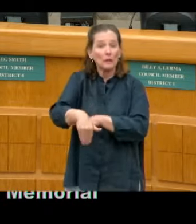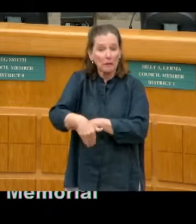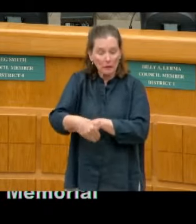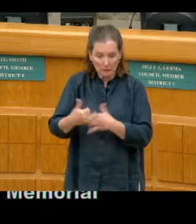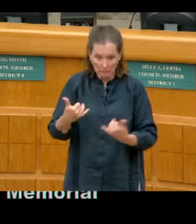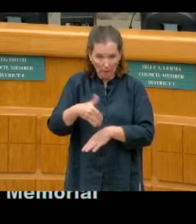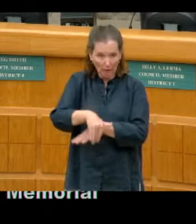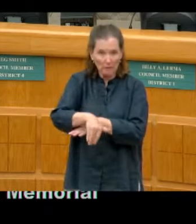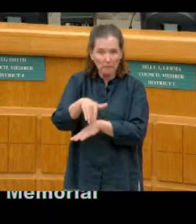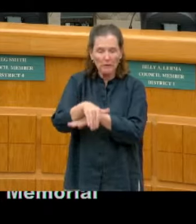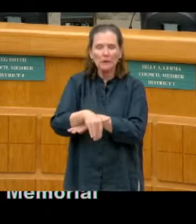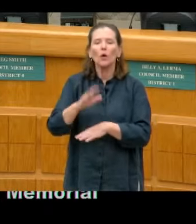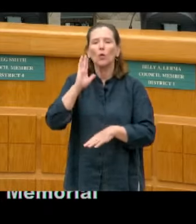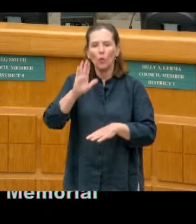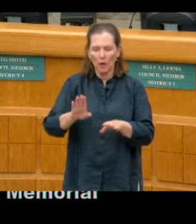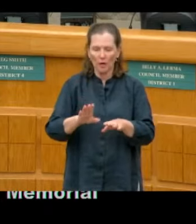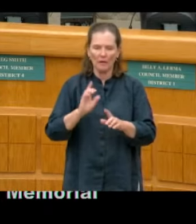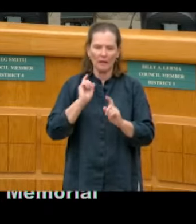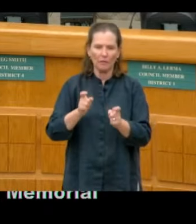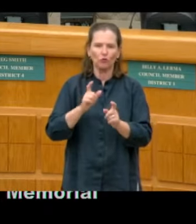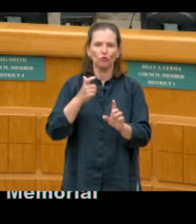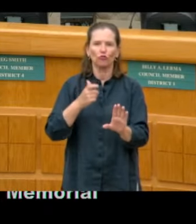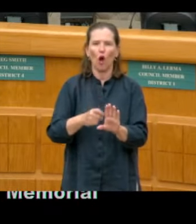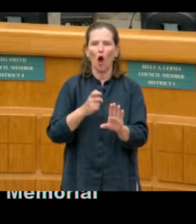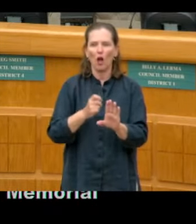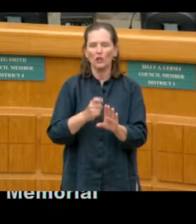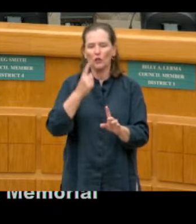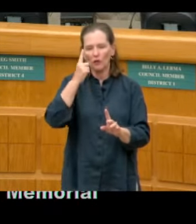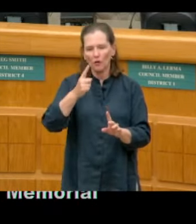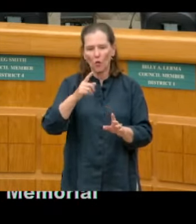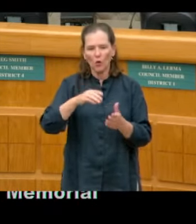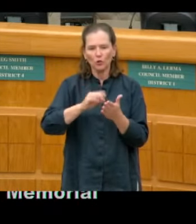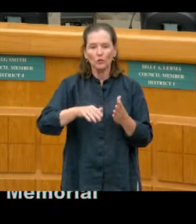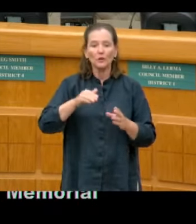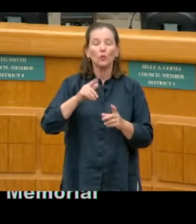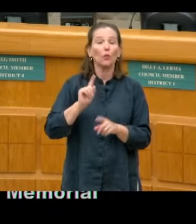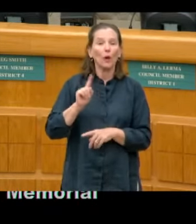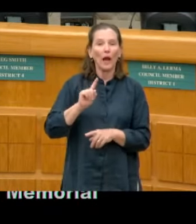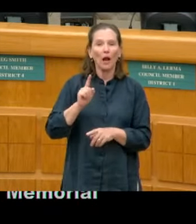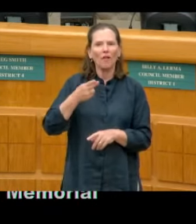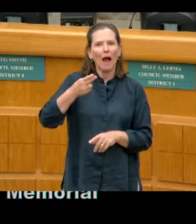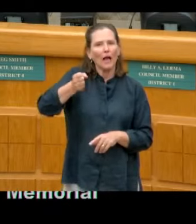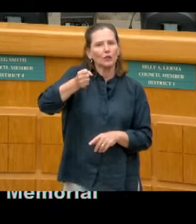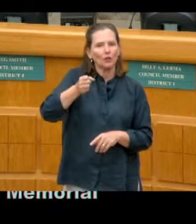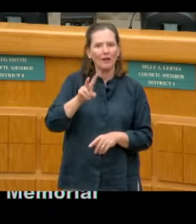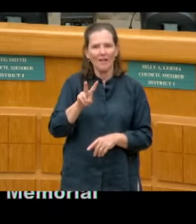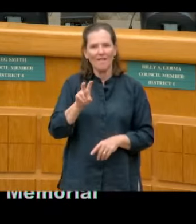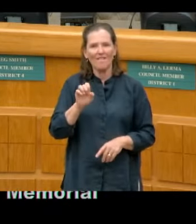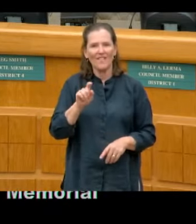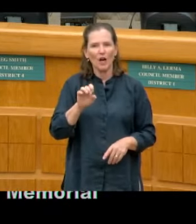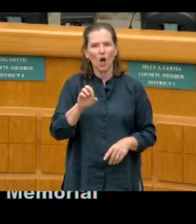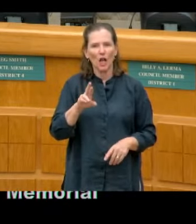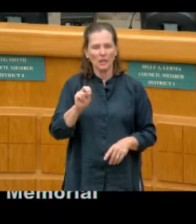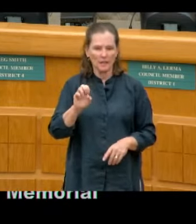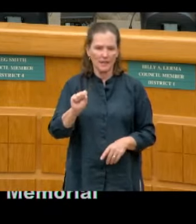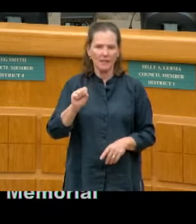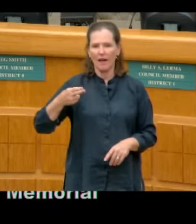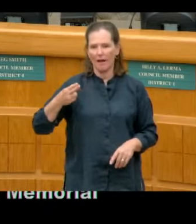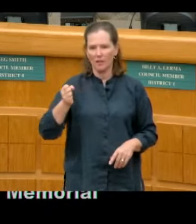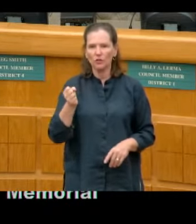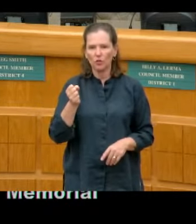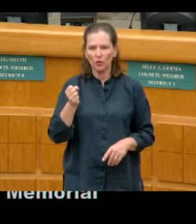older that have parent consent forms. This site is also for teachers, school staff, and parents. Throughout the month